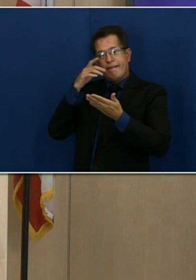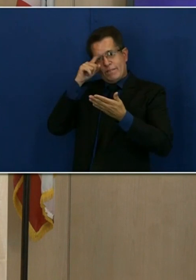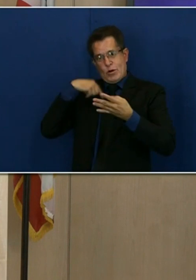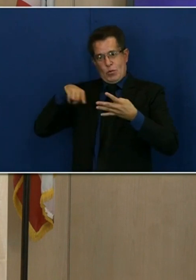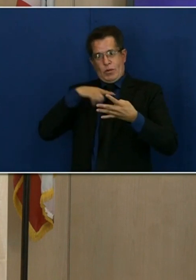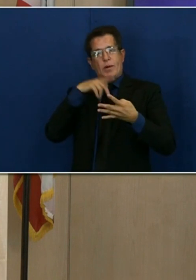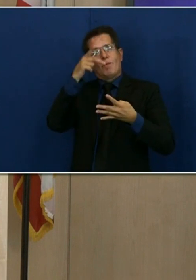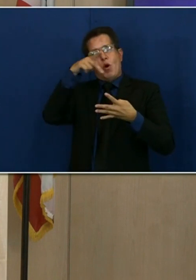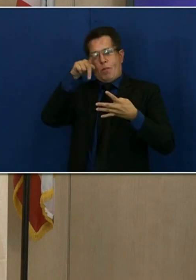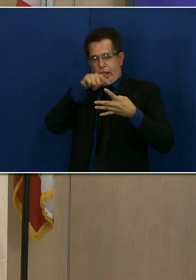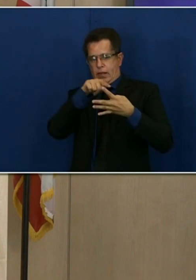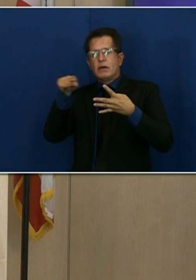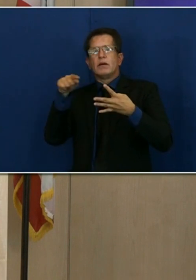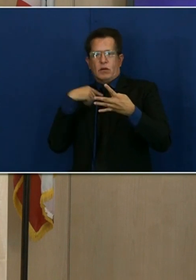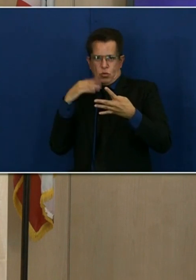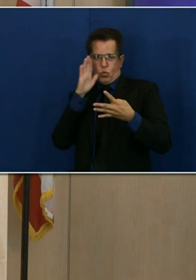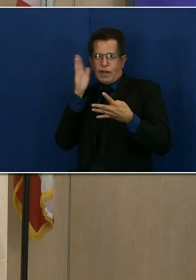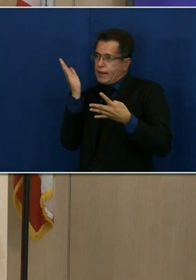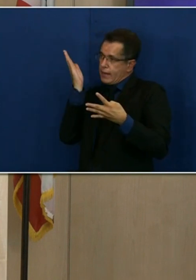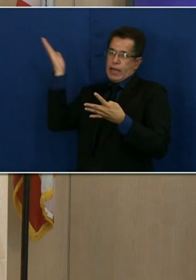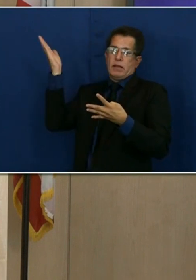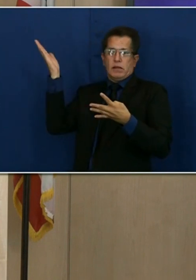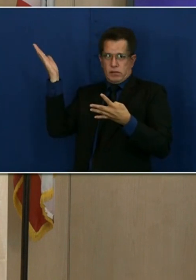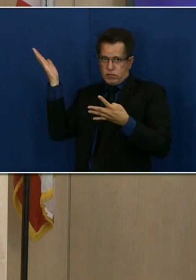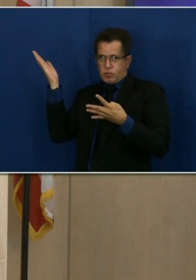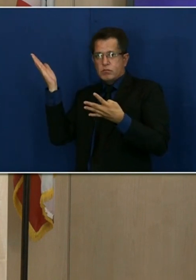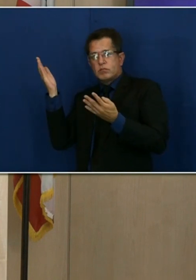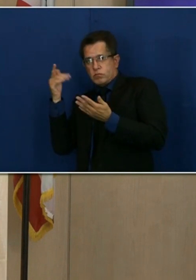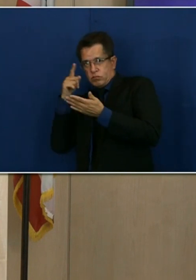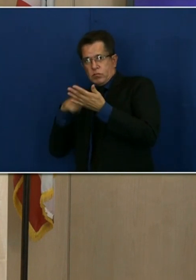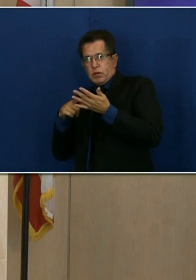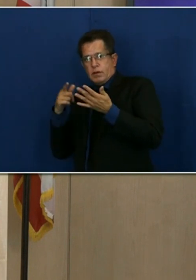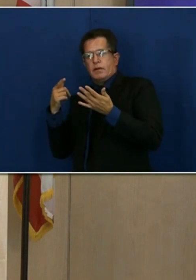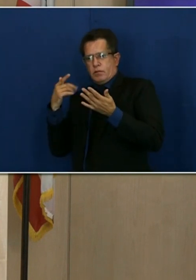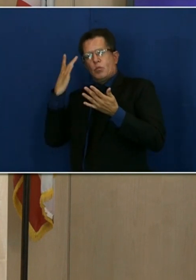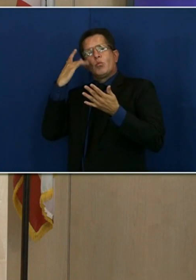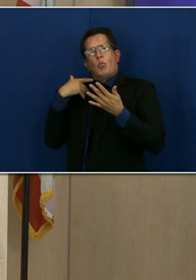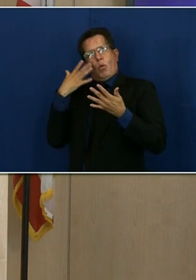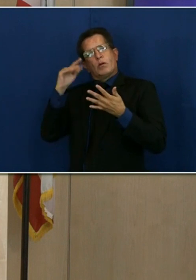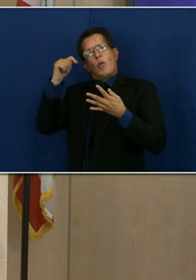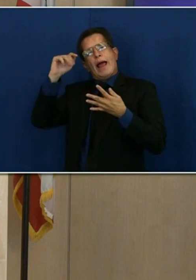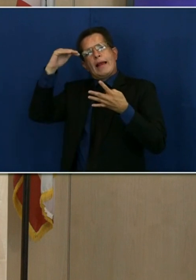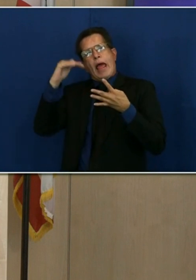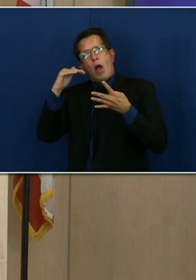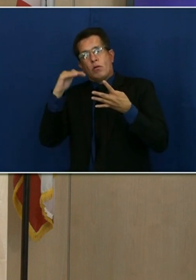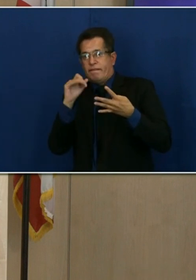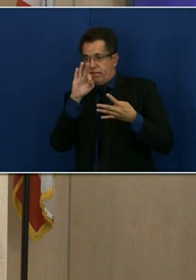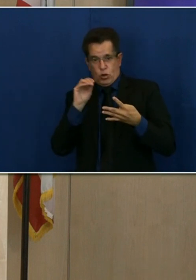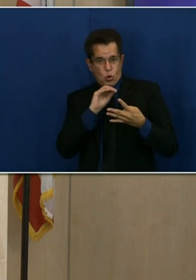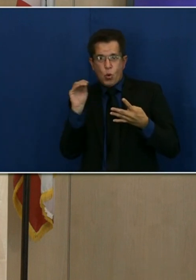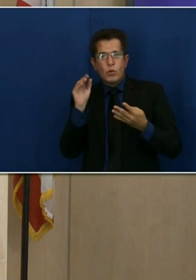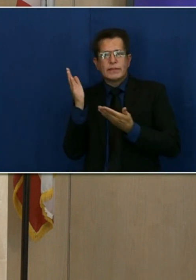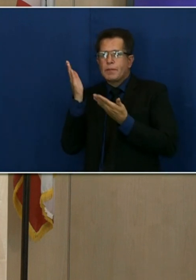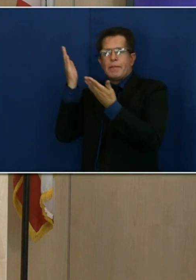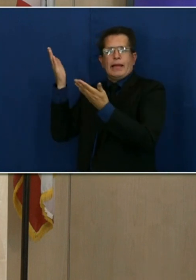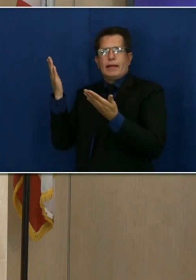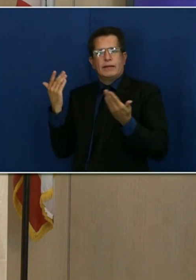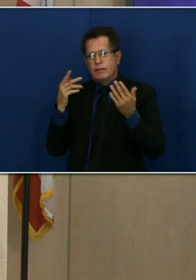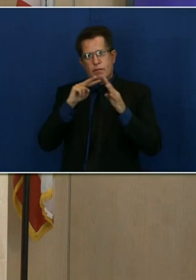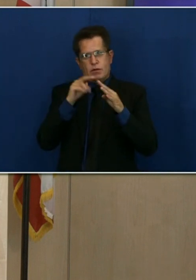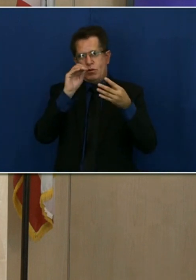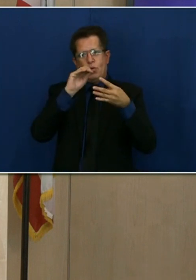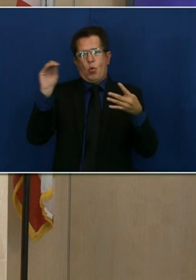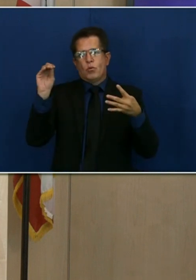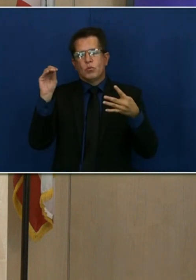we are going to submit that intent, and then we will look, it gives us an opportunity, because if you don't submit it, you have